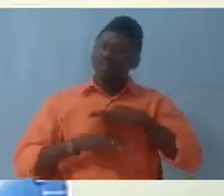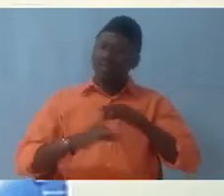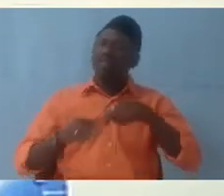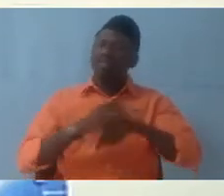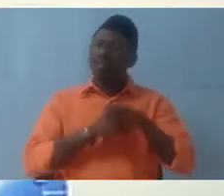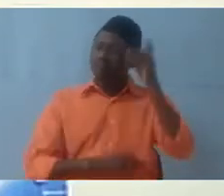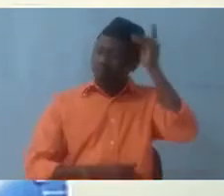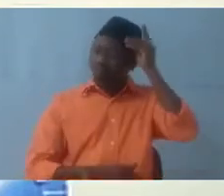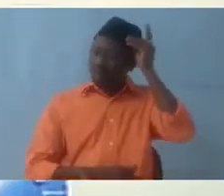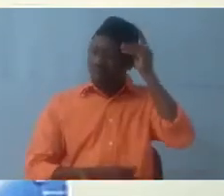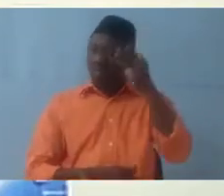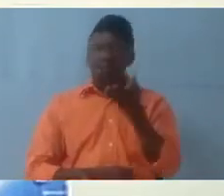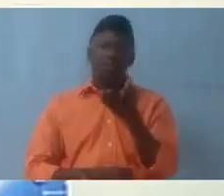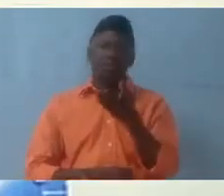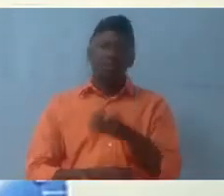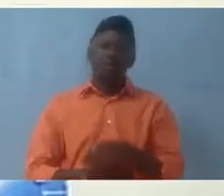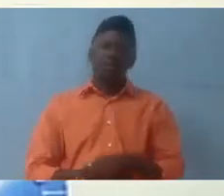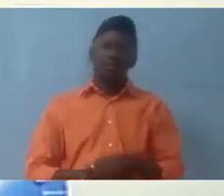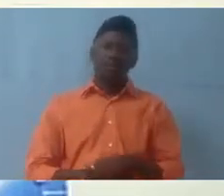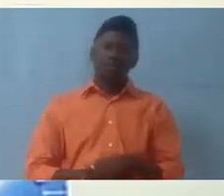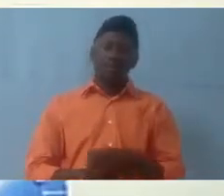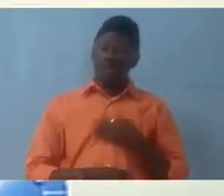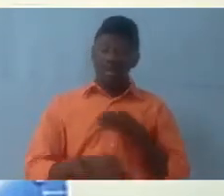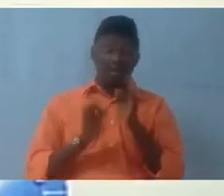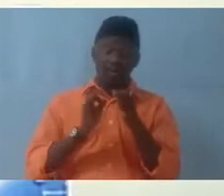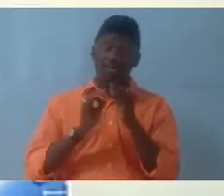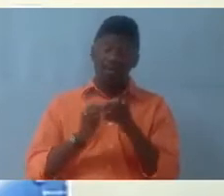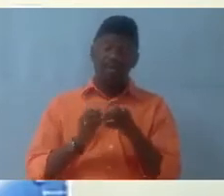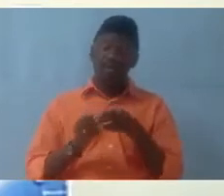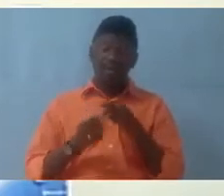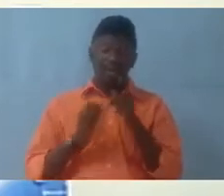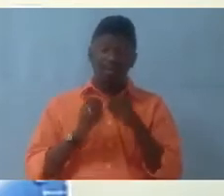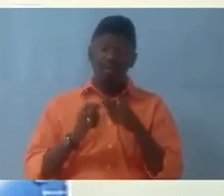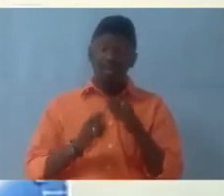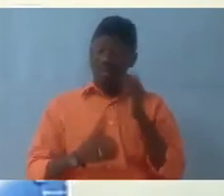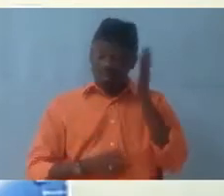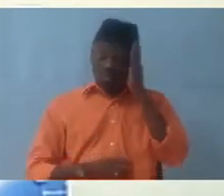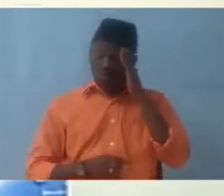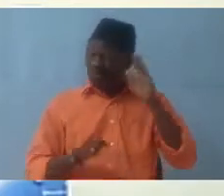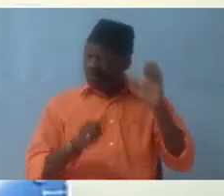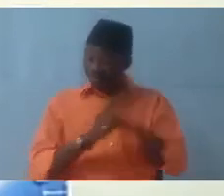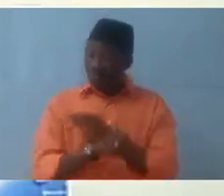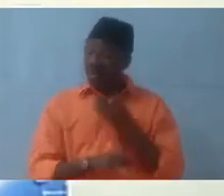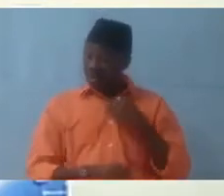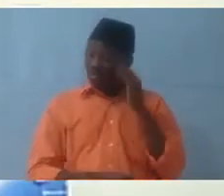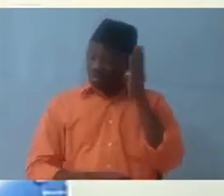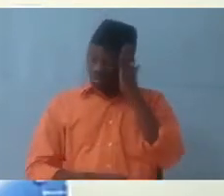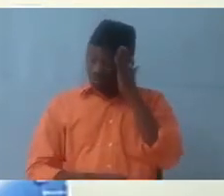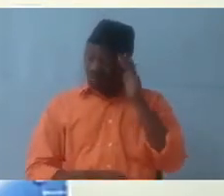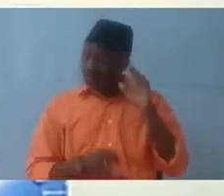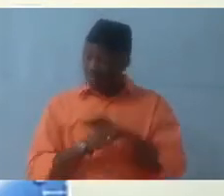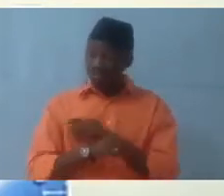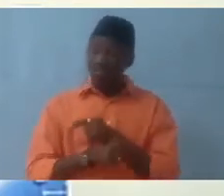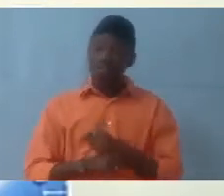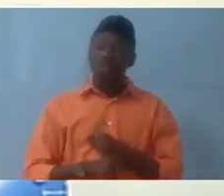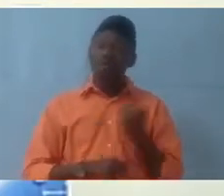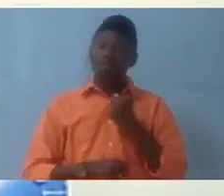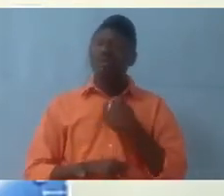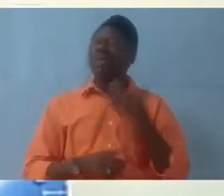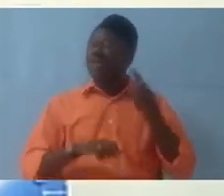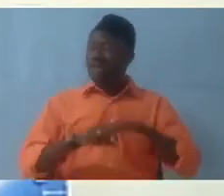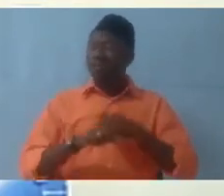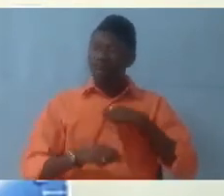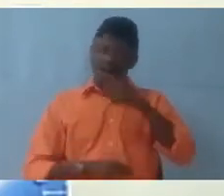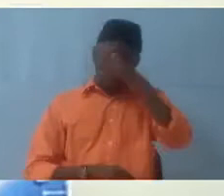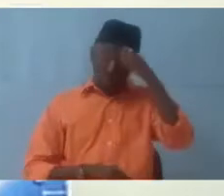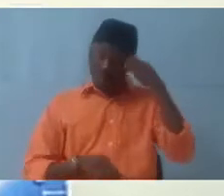torop. And I'm saying this as a first hand information, ma ngay wax li ndax ci bataxel bu ñak, because I had worked under him,